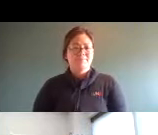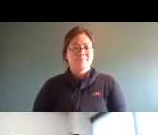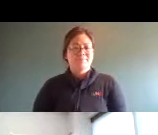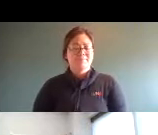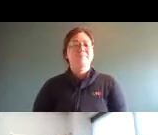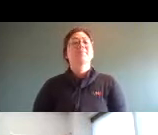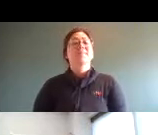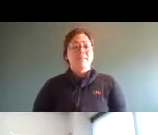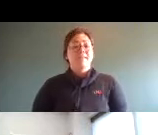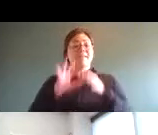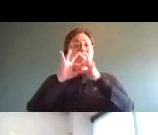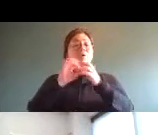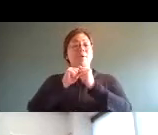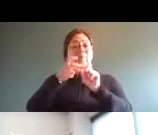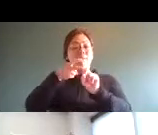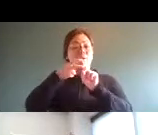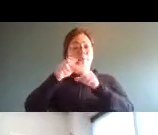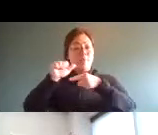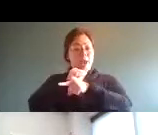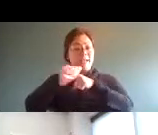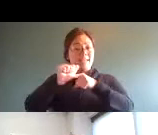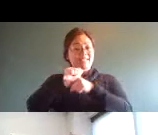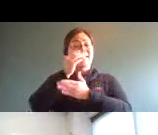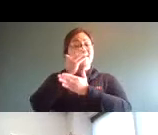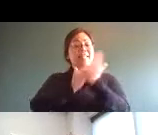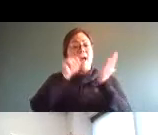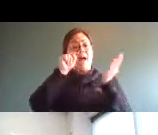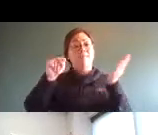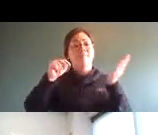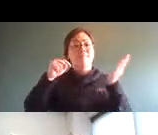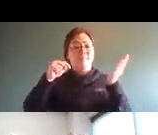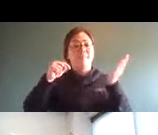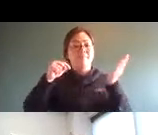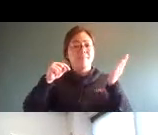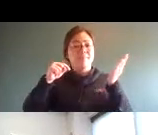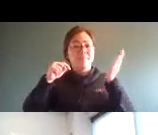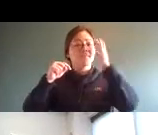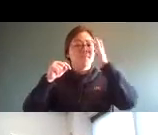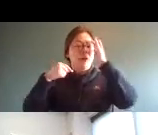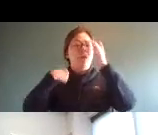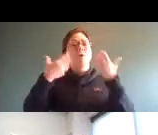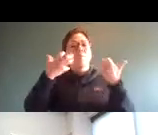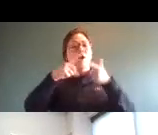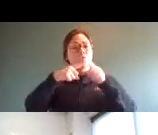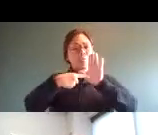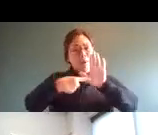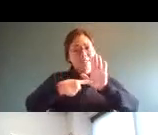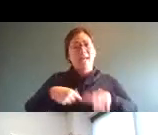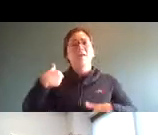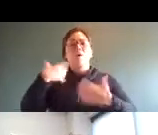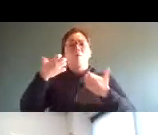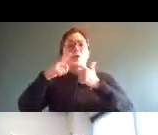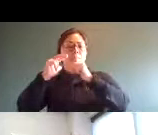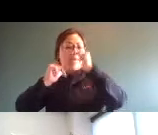When it comes to recruitment practices, some of the things that we look to do is we want to represent, we want to build, and we want to